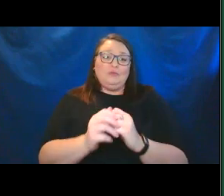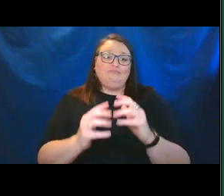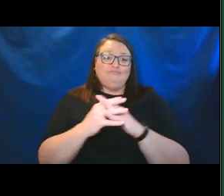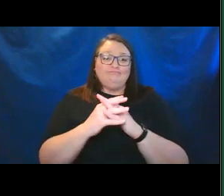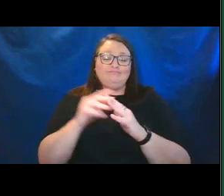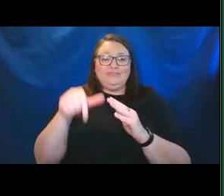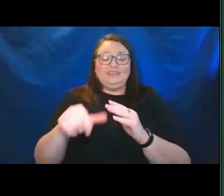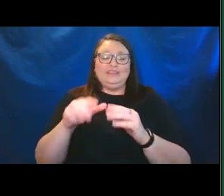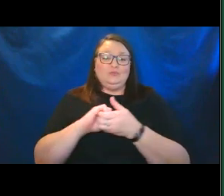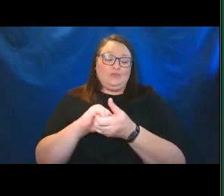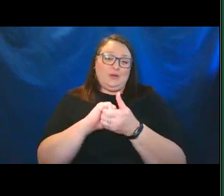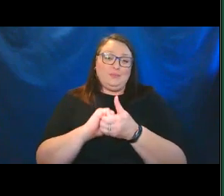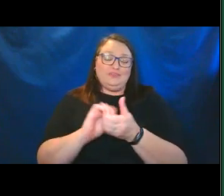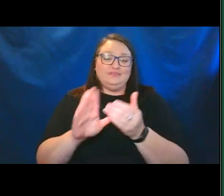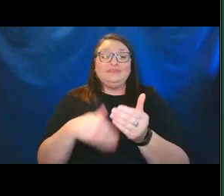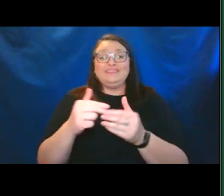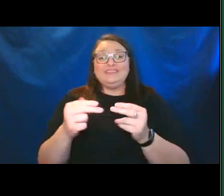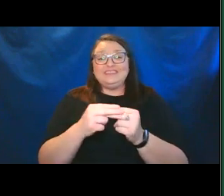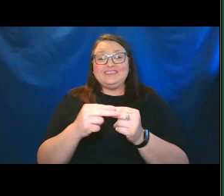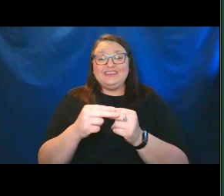slide.